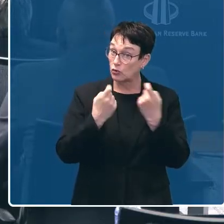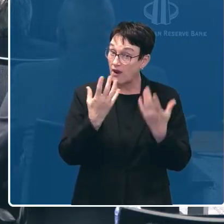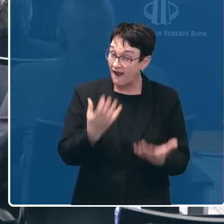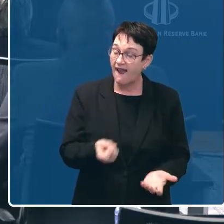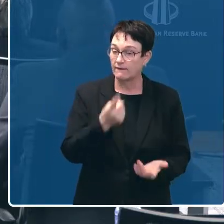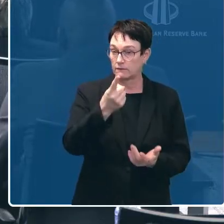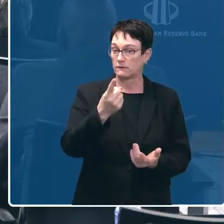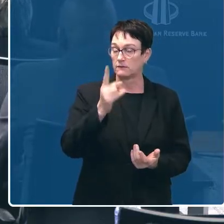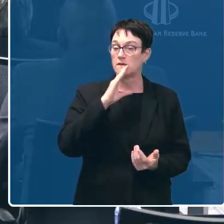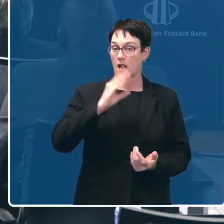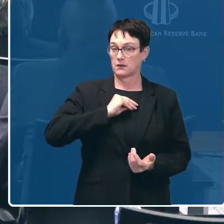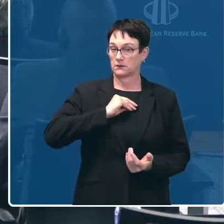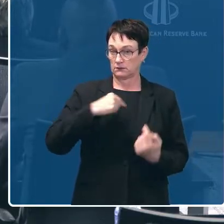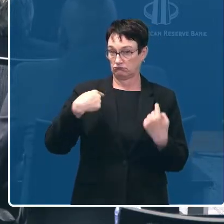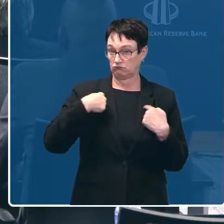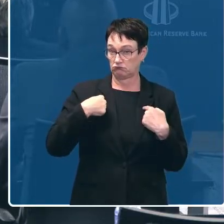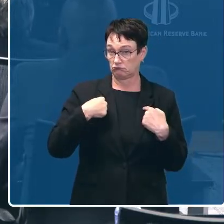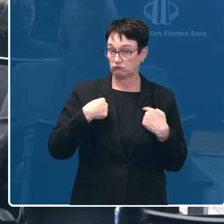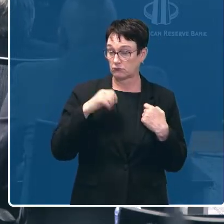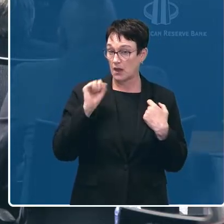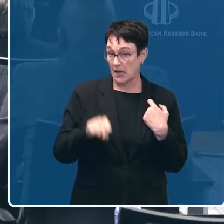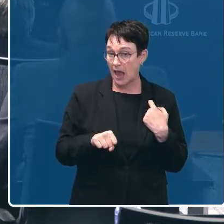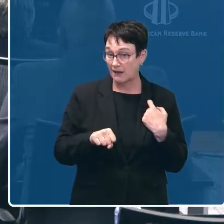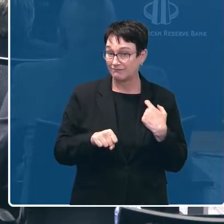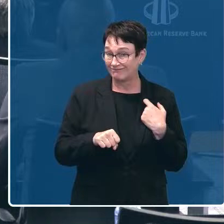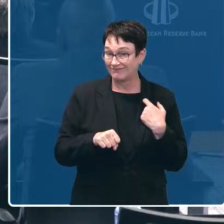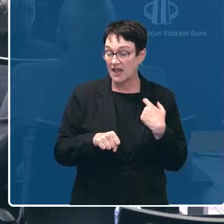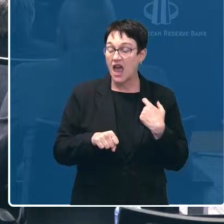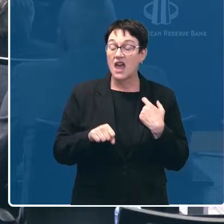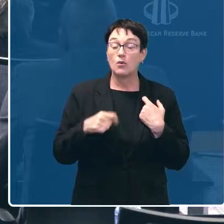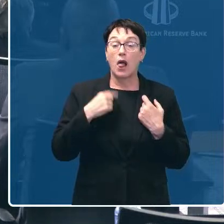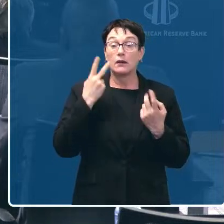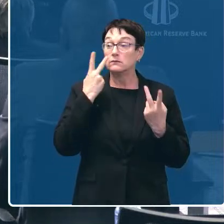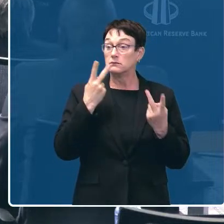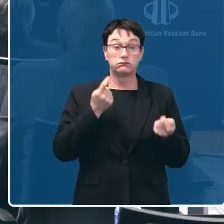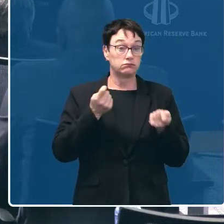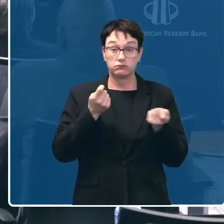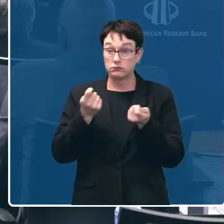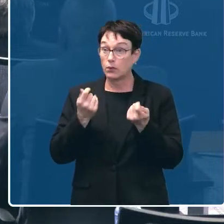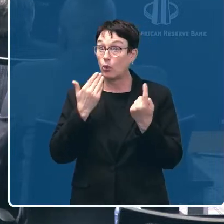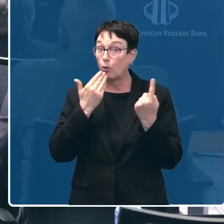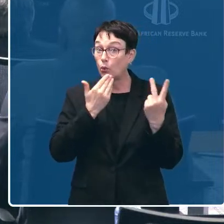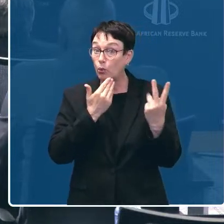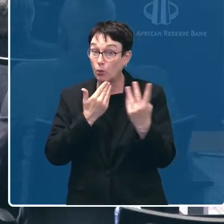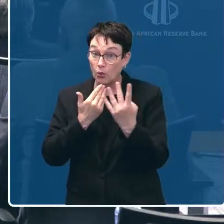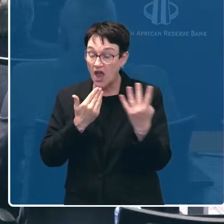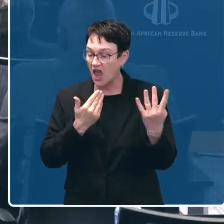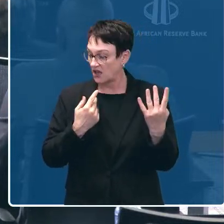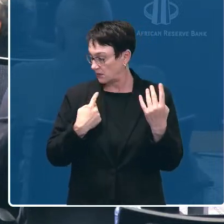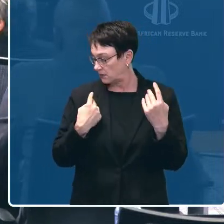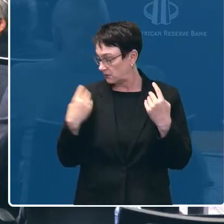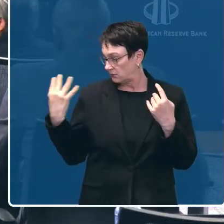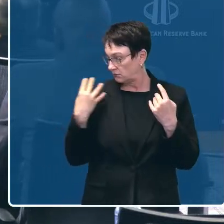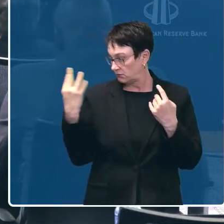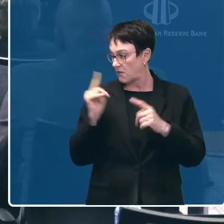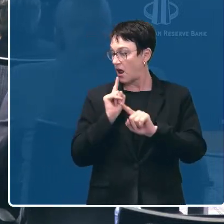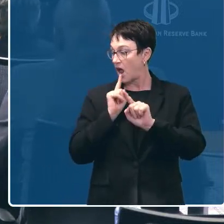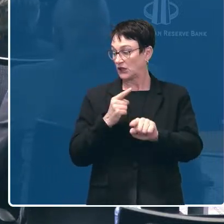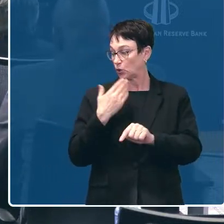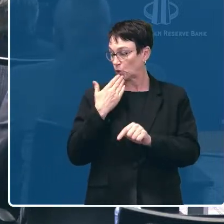me, and we will then see who amongst us responds